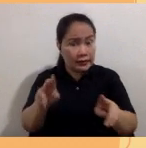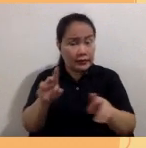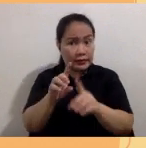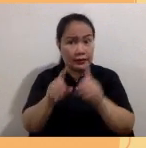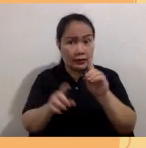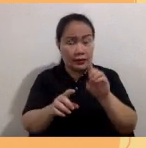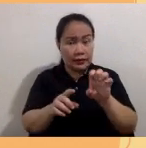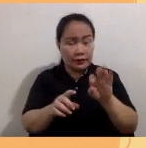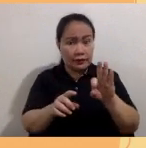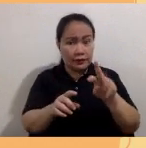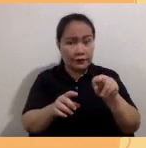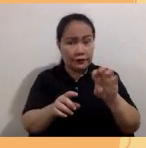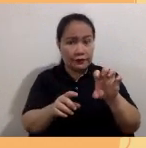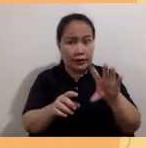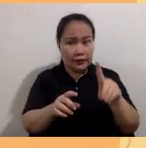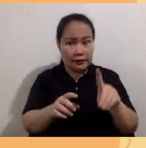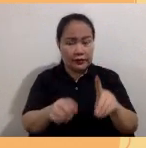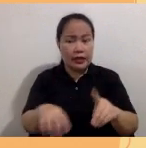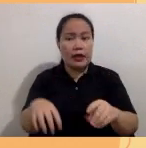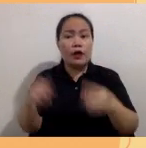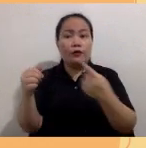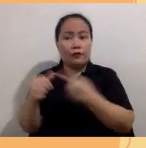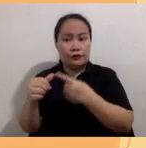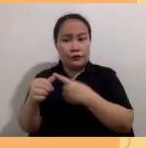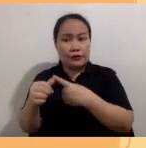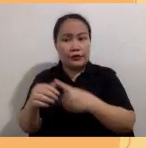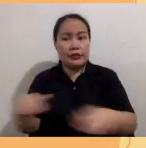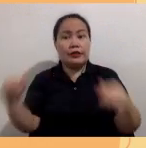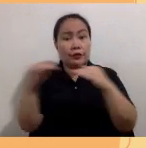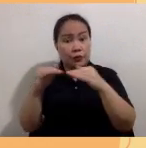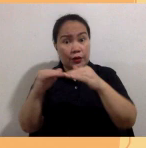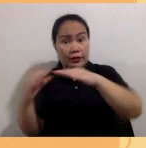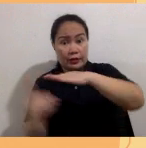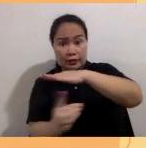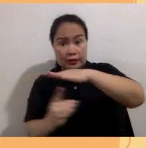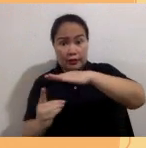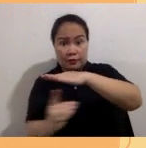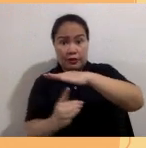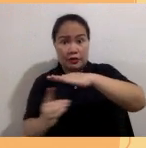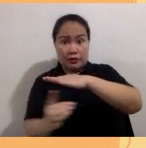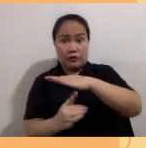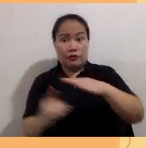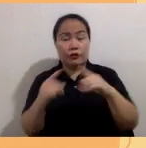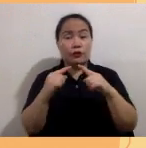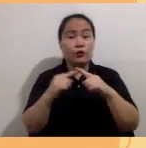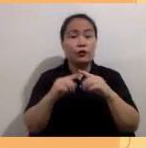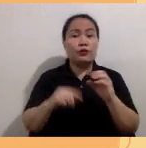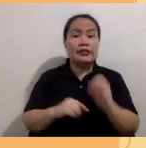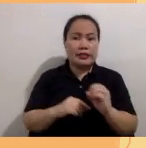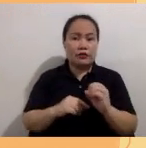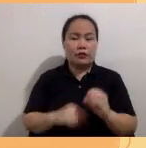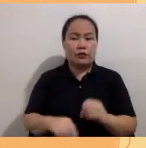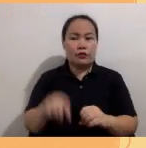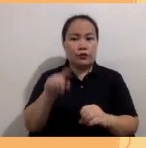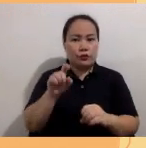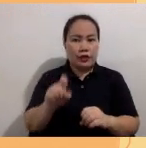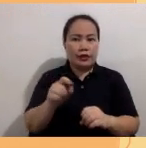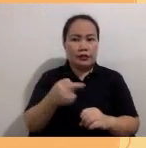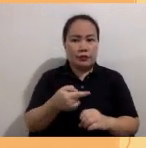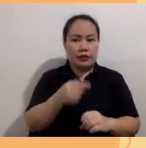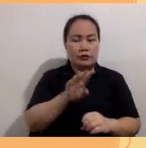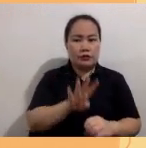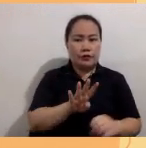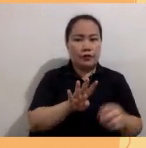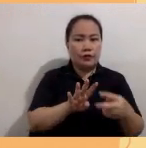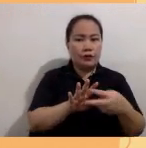undefined, first, we will equate the denominator to 0. So, what is our denominator? X minus 4. Since